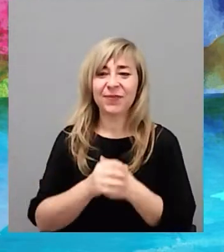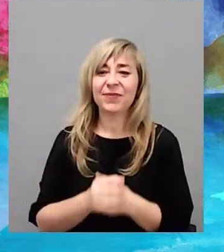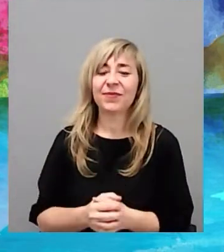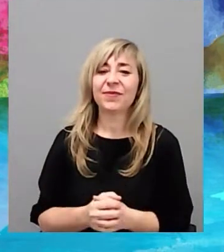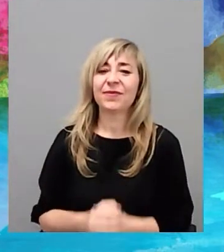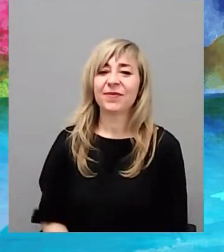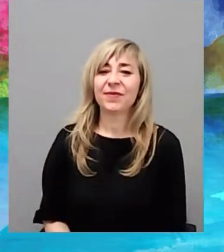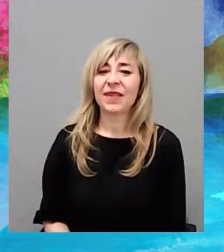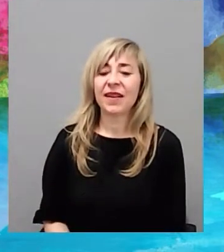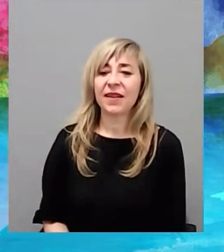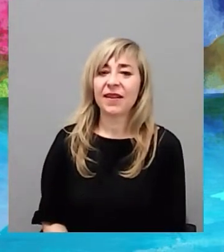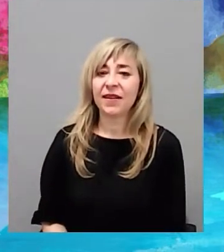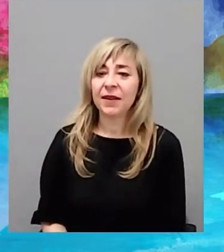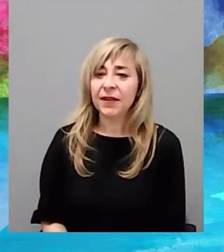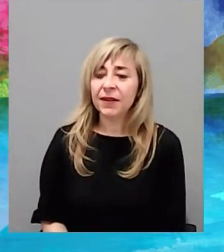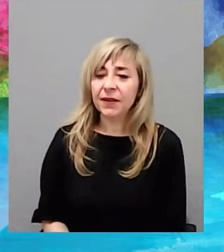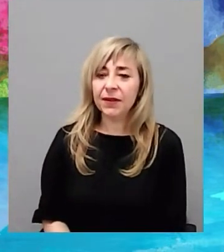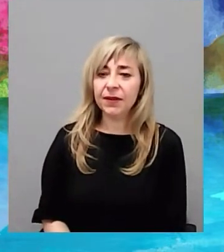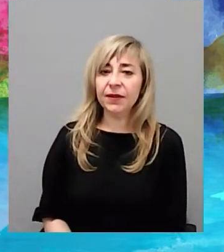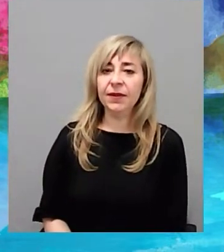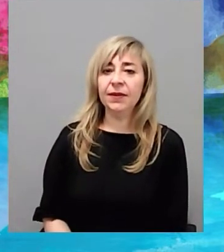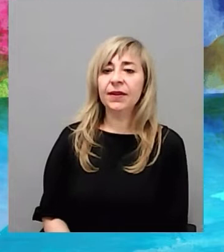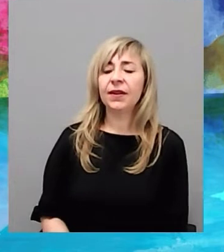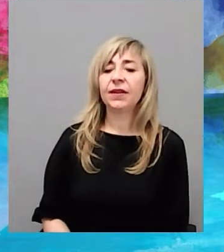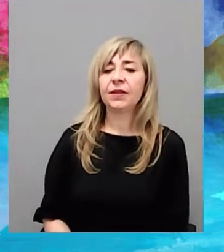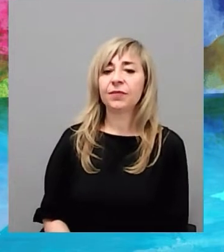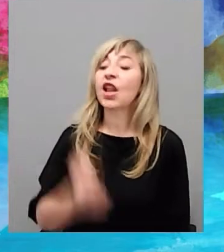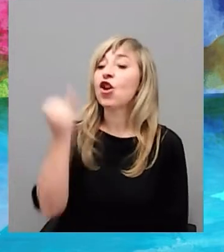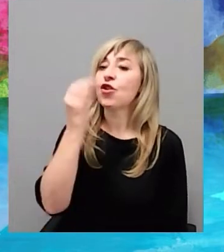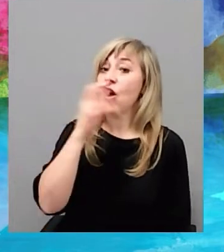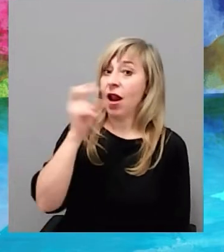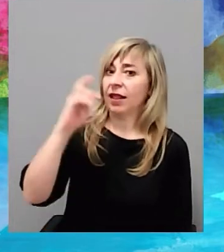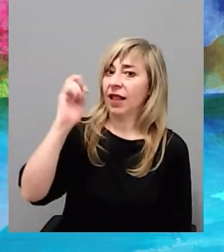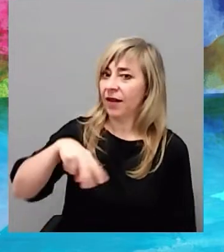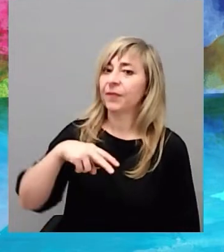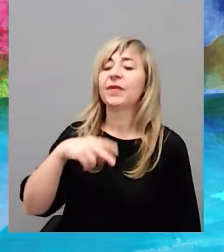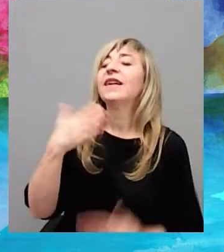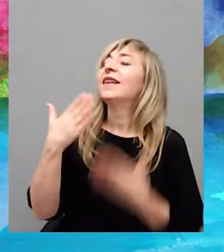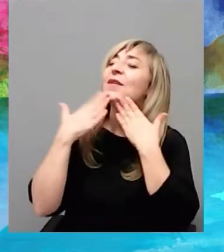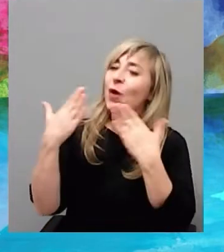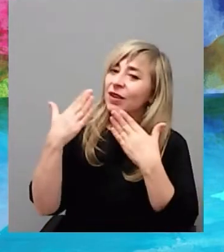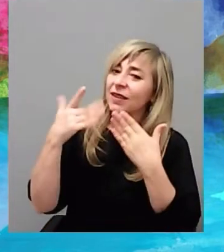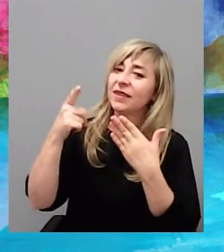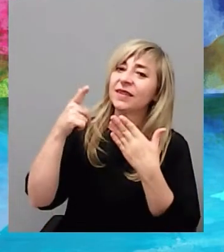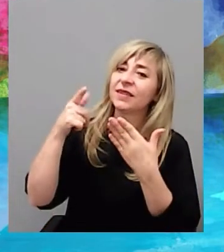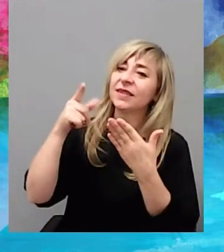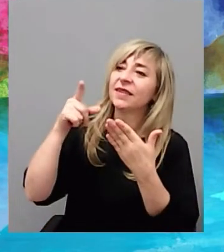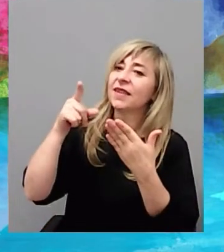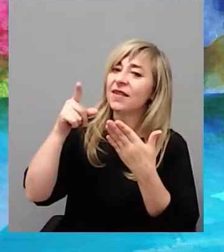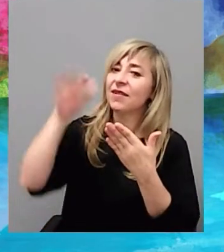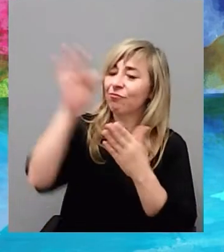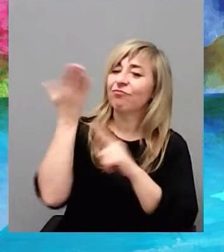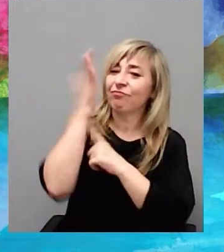much, Virginia, for this super interesting presentation. We'll come back with some questions later. The next speaker is